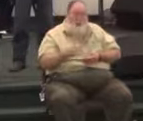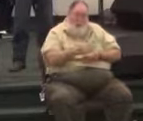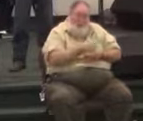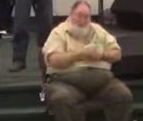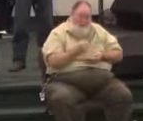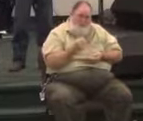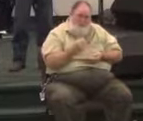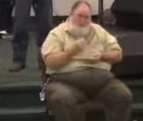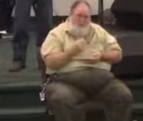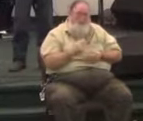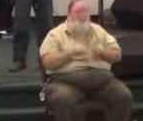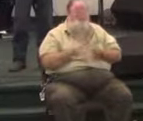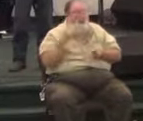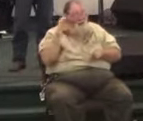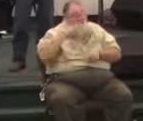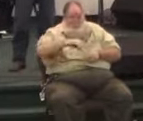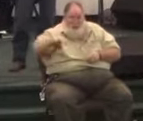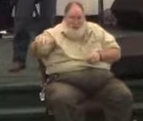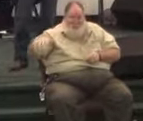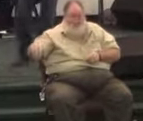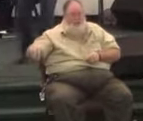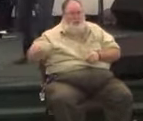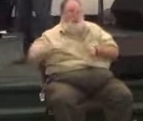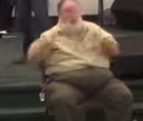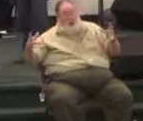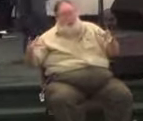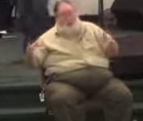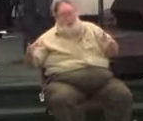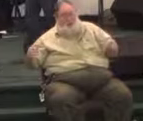awesome. We reap what we sow.